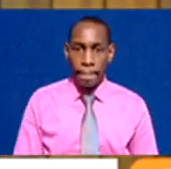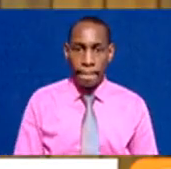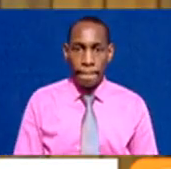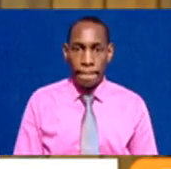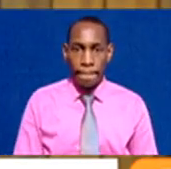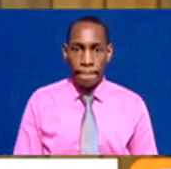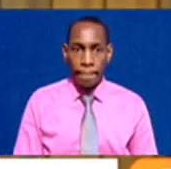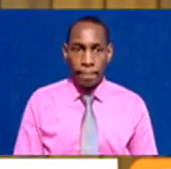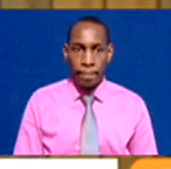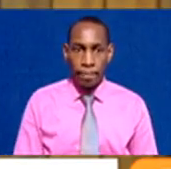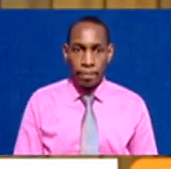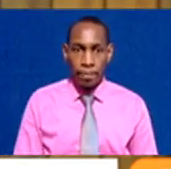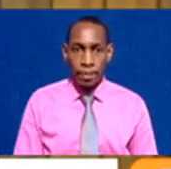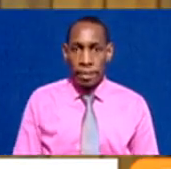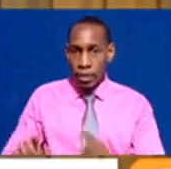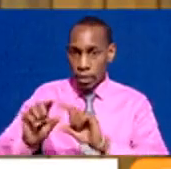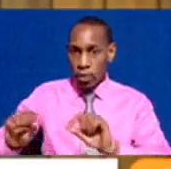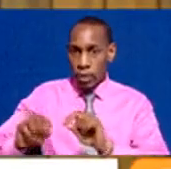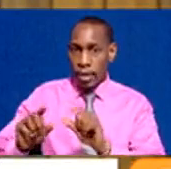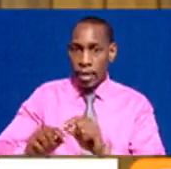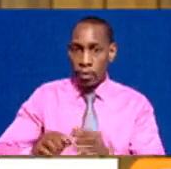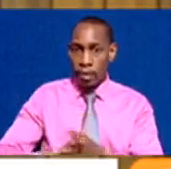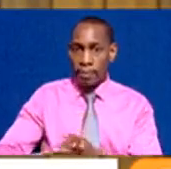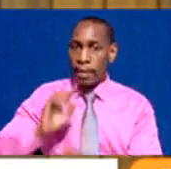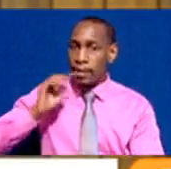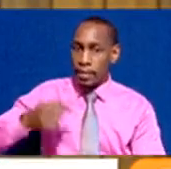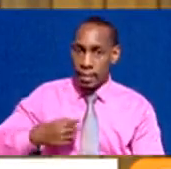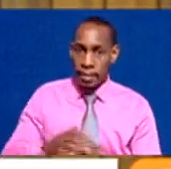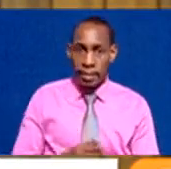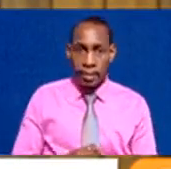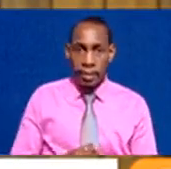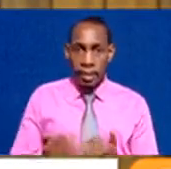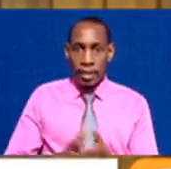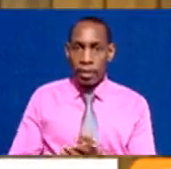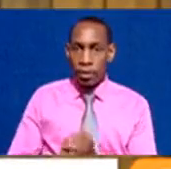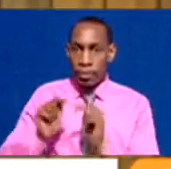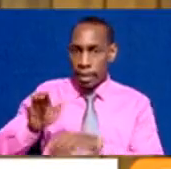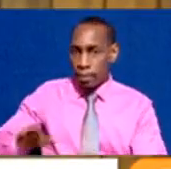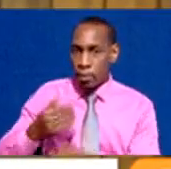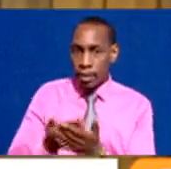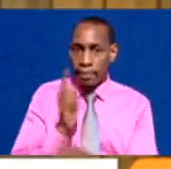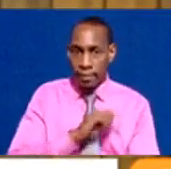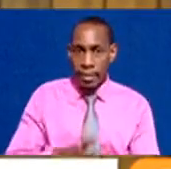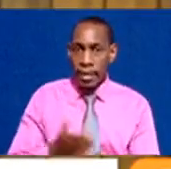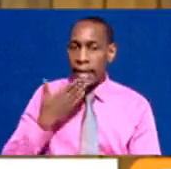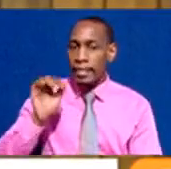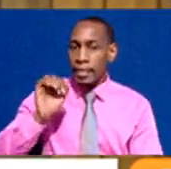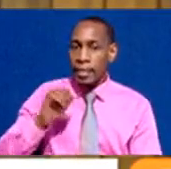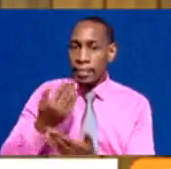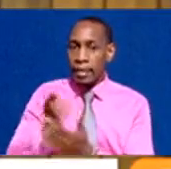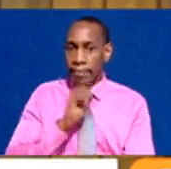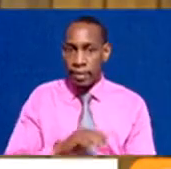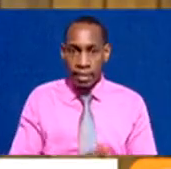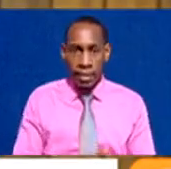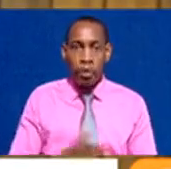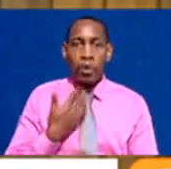docile. The church. That's what he used to tell me. Oh, you have come from a little church morning. You have arrived here. I said, yes, I've come. And you want